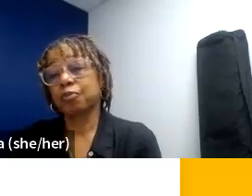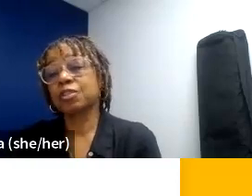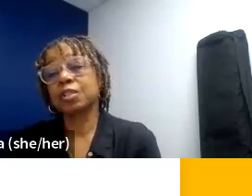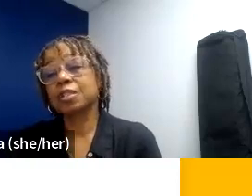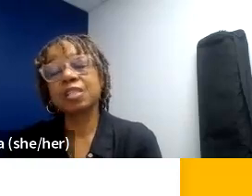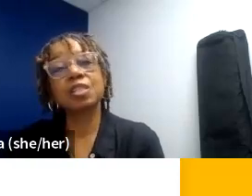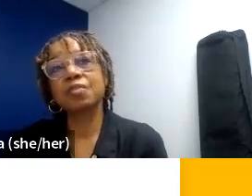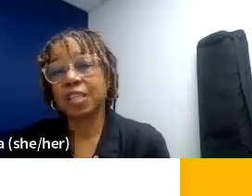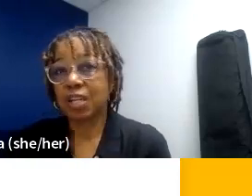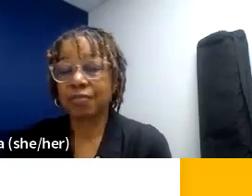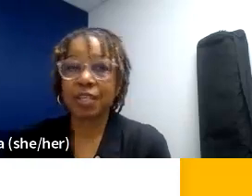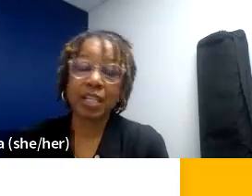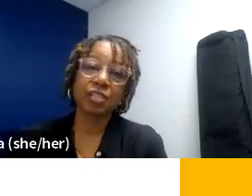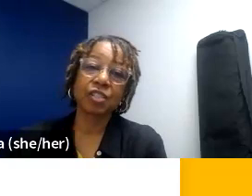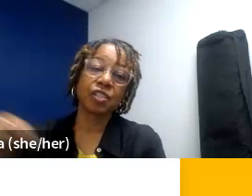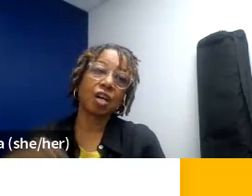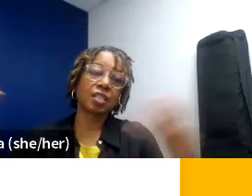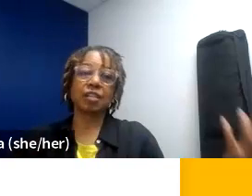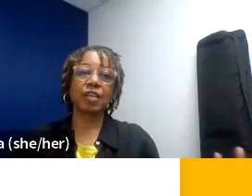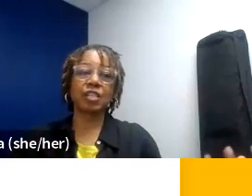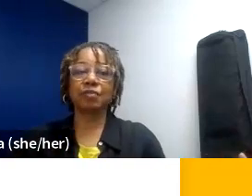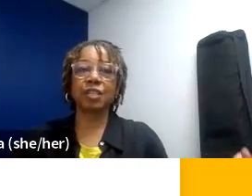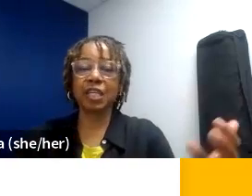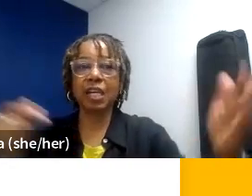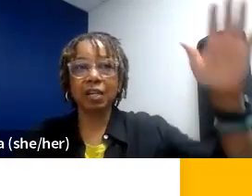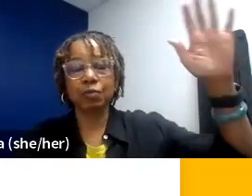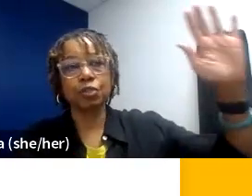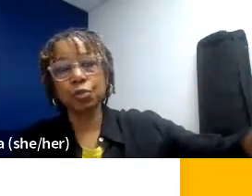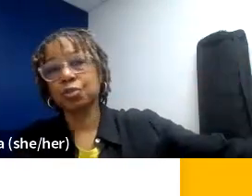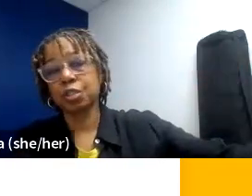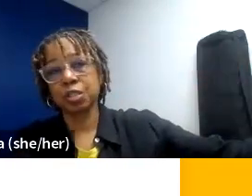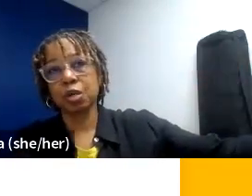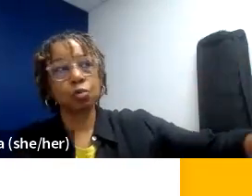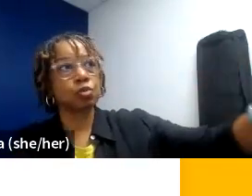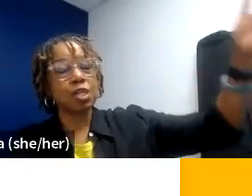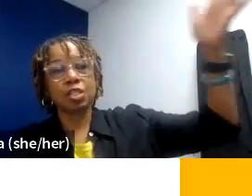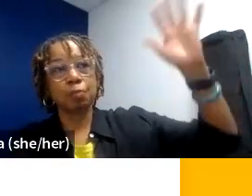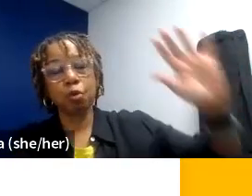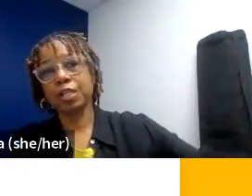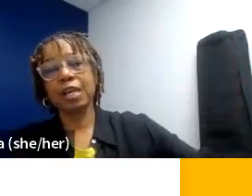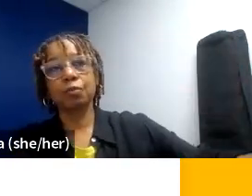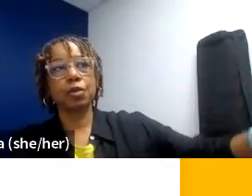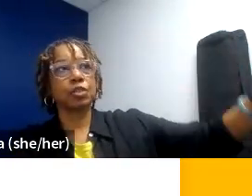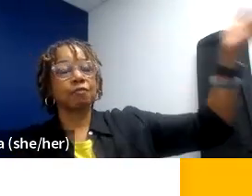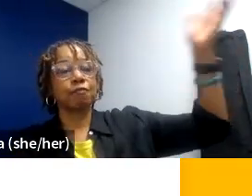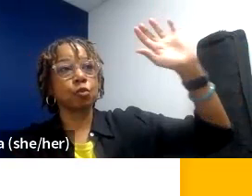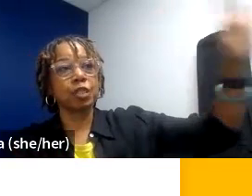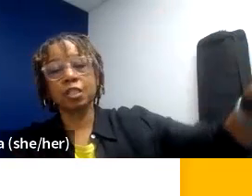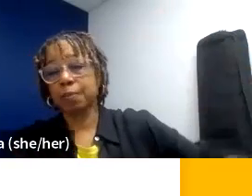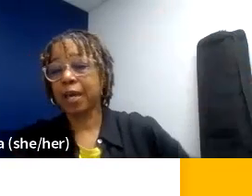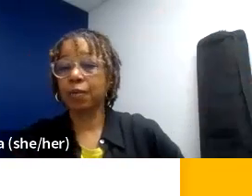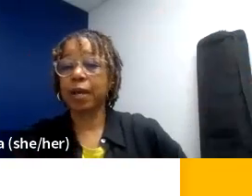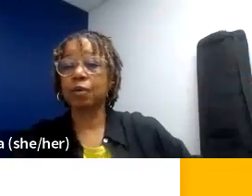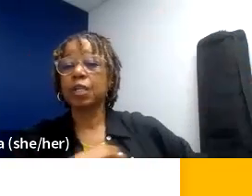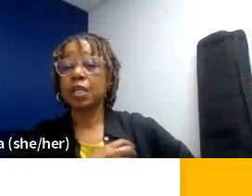The professionalization of HIV and the onset of HIV Inc. kind of reduced those support networks, and folks went